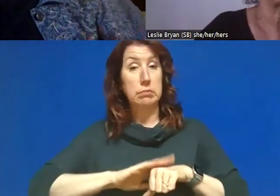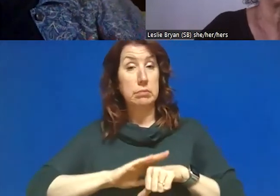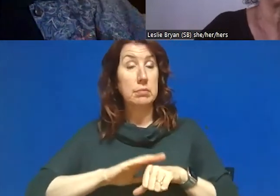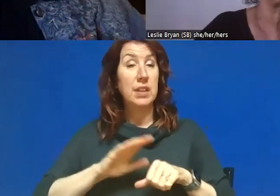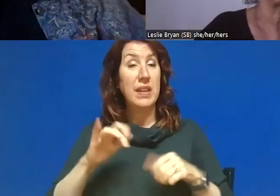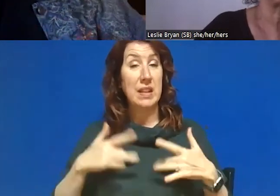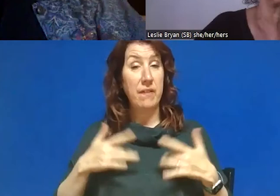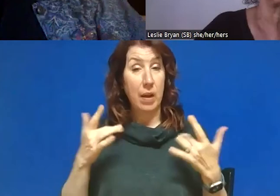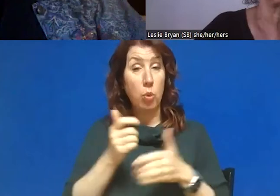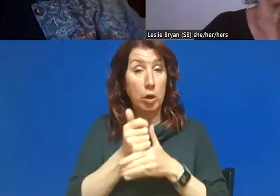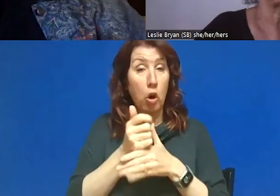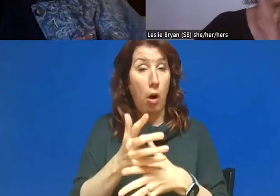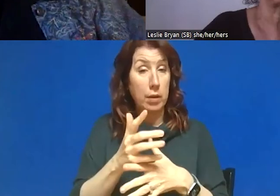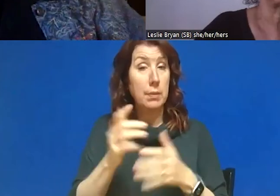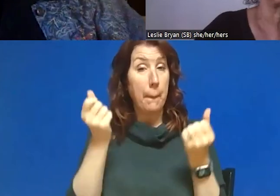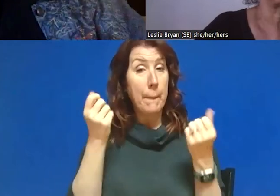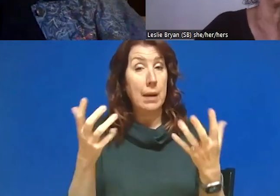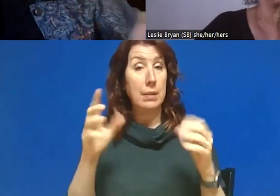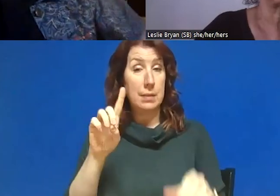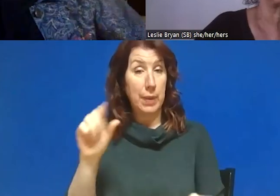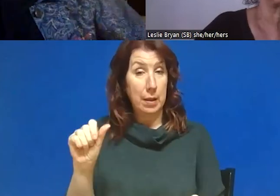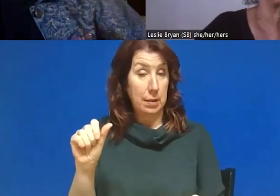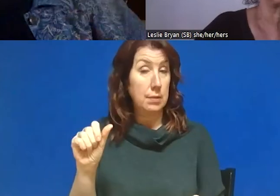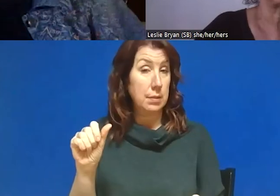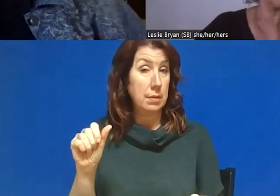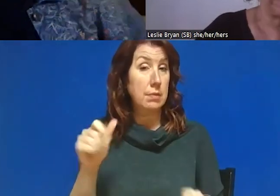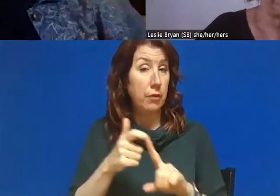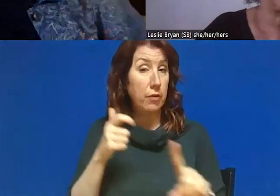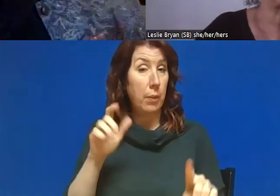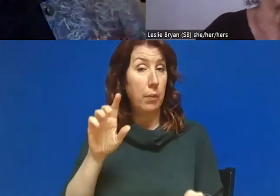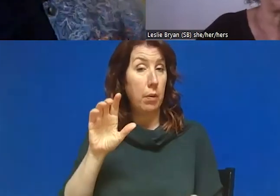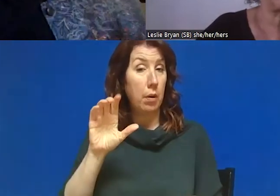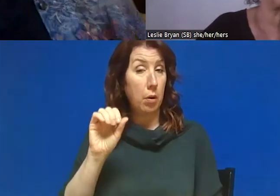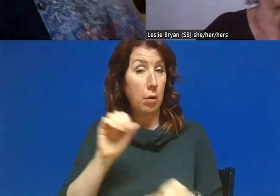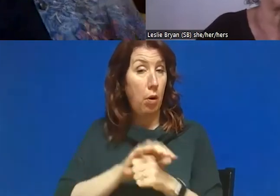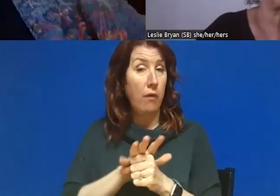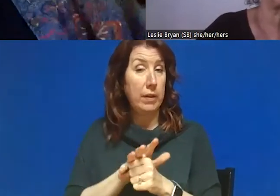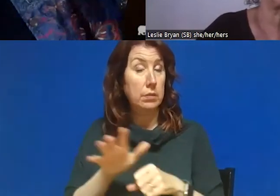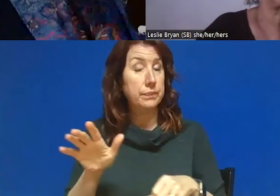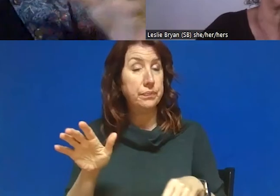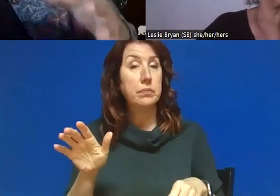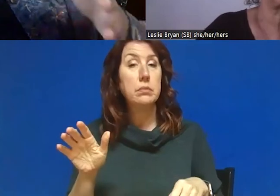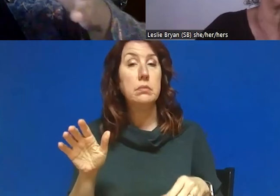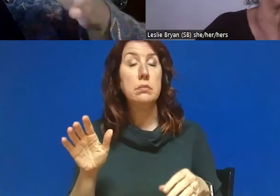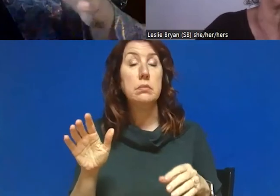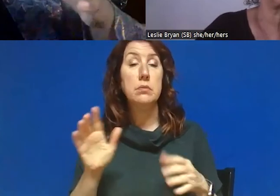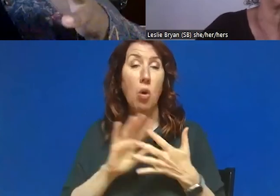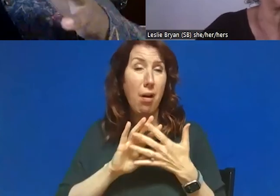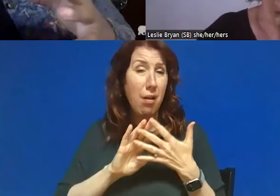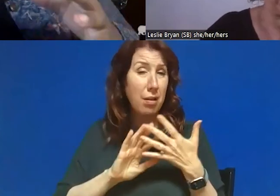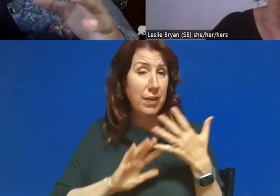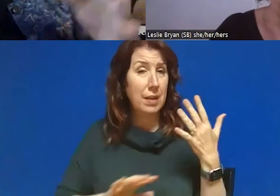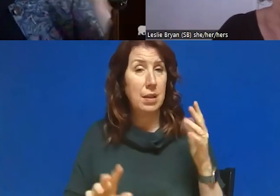event, which it has been. Millions of people are now disabled from COVID. Mm-hmm. So all of these things, and people are like